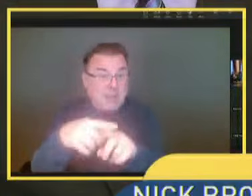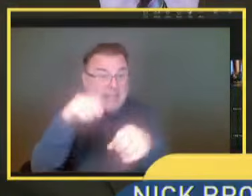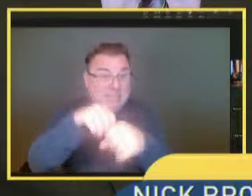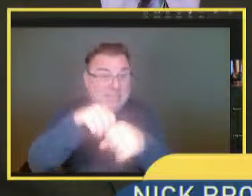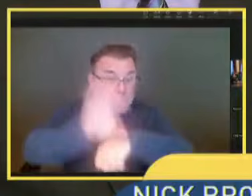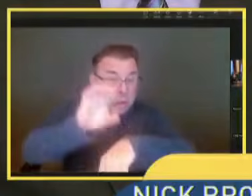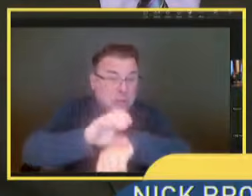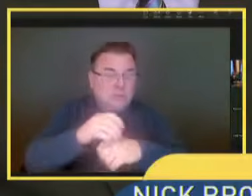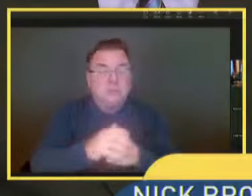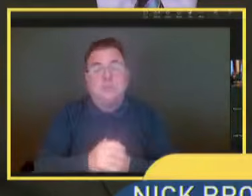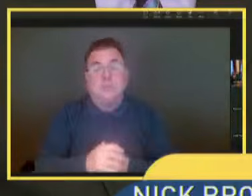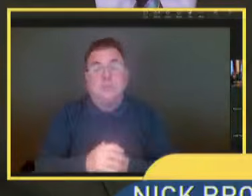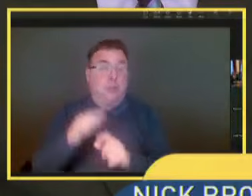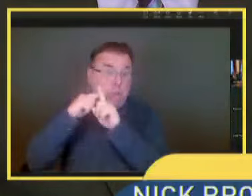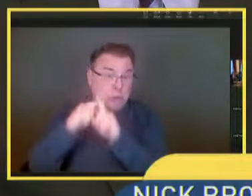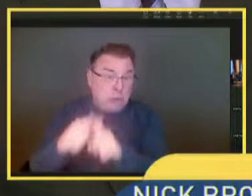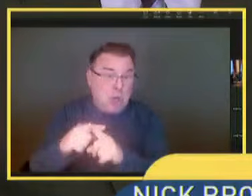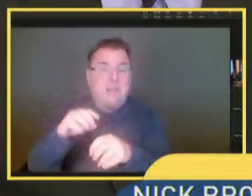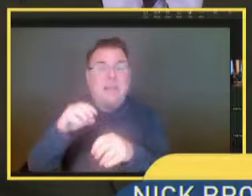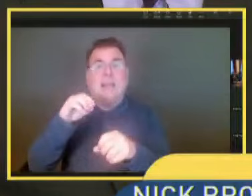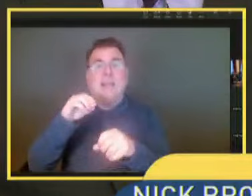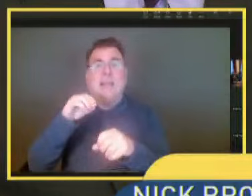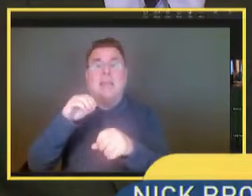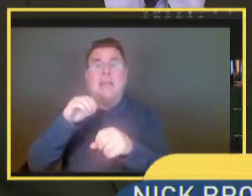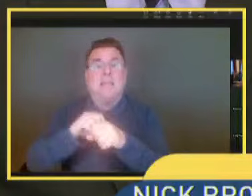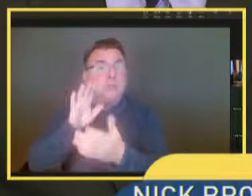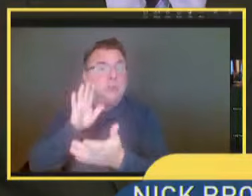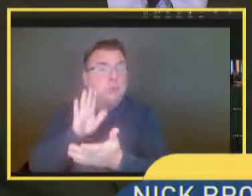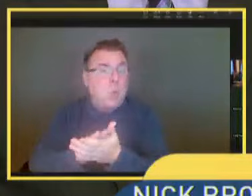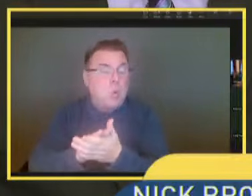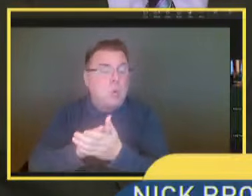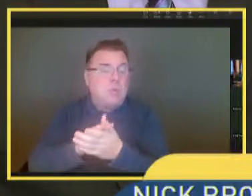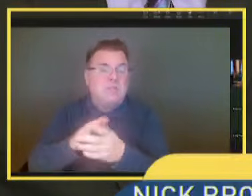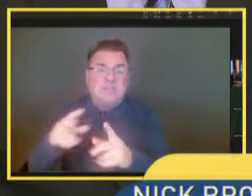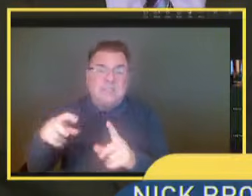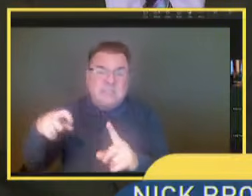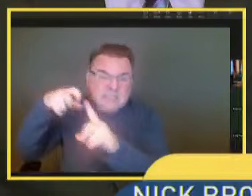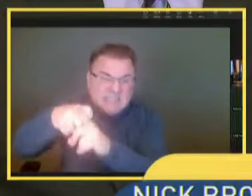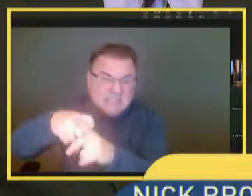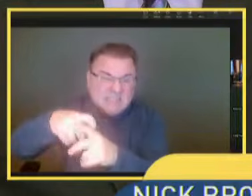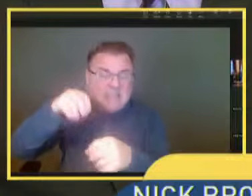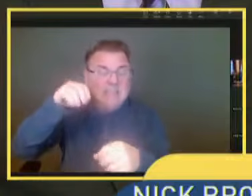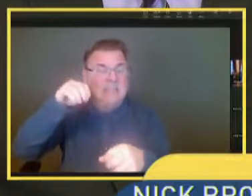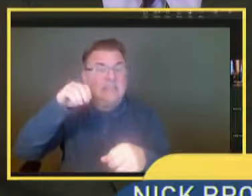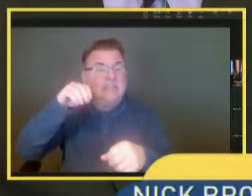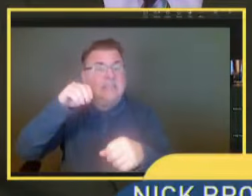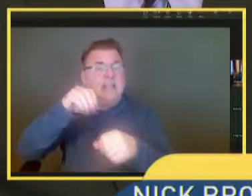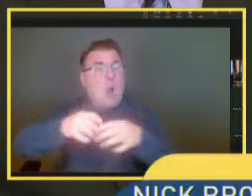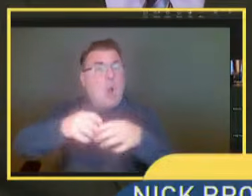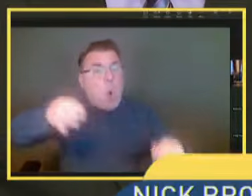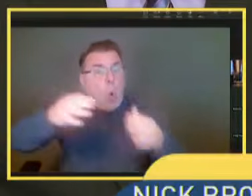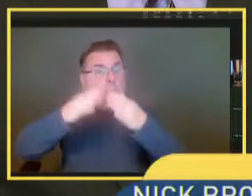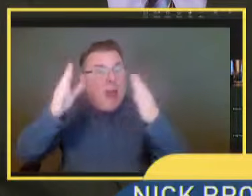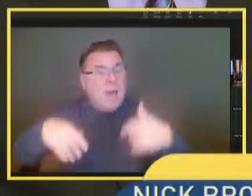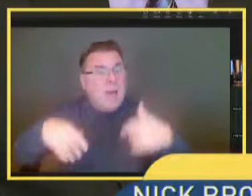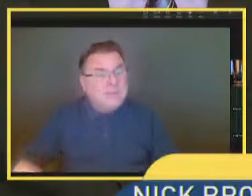didn't target you in your schools. They didn't target you at courthouses. They did not seem to